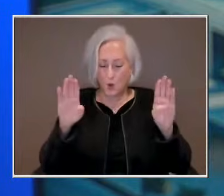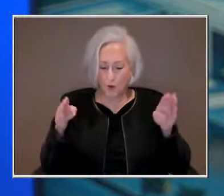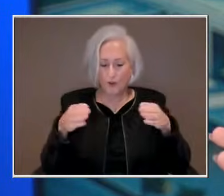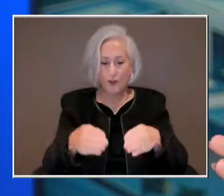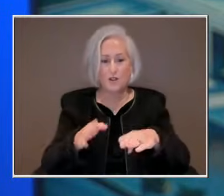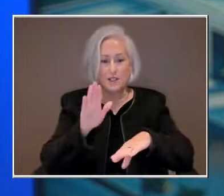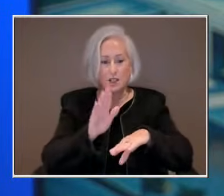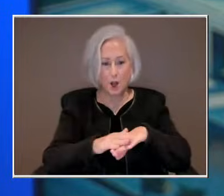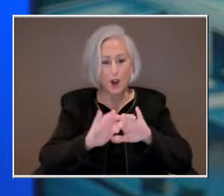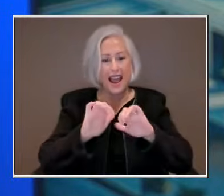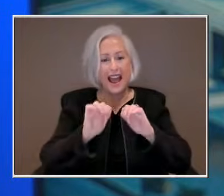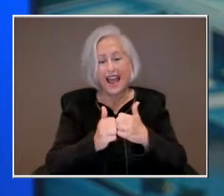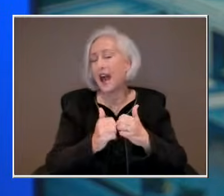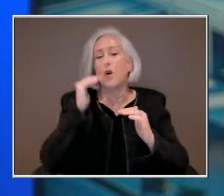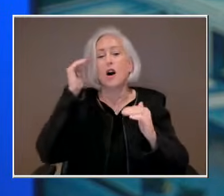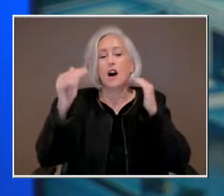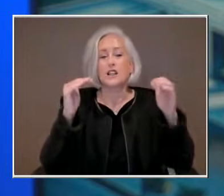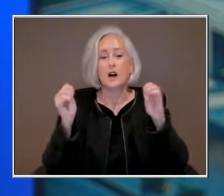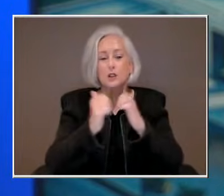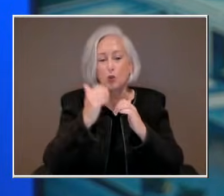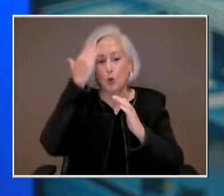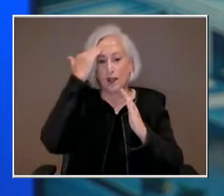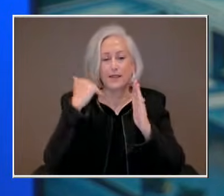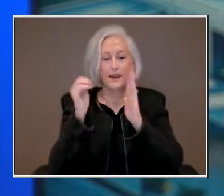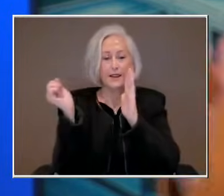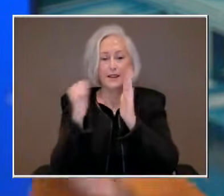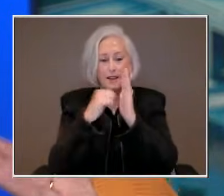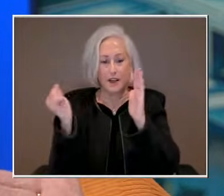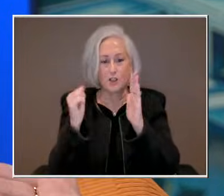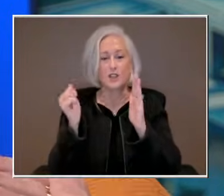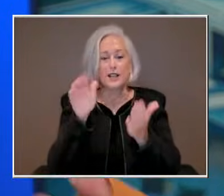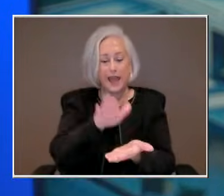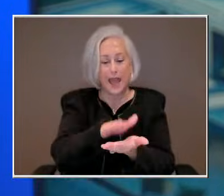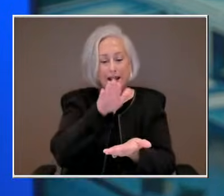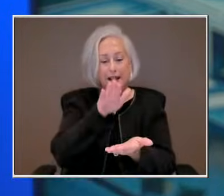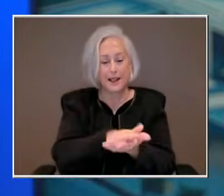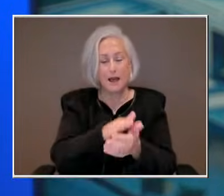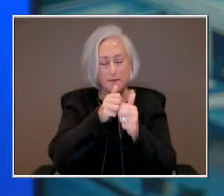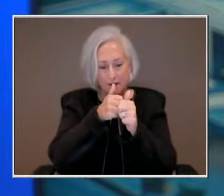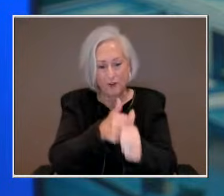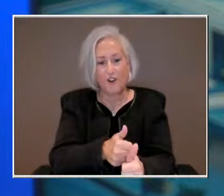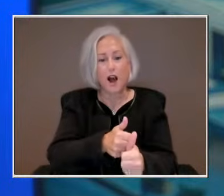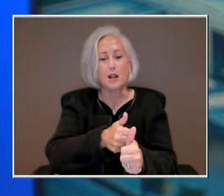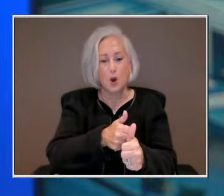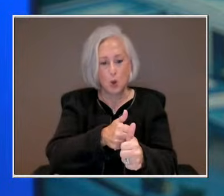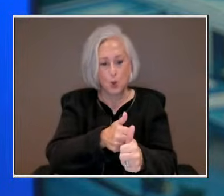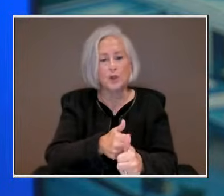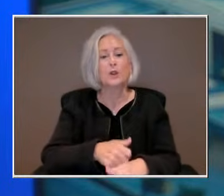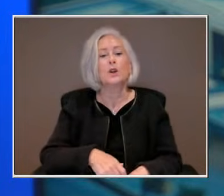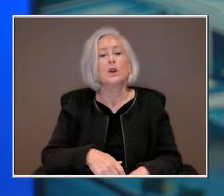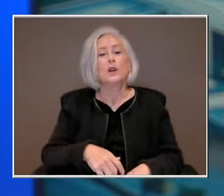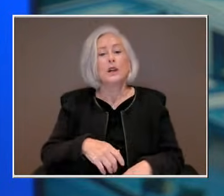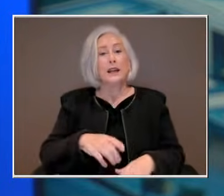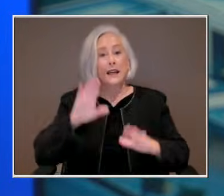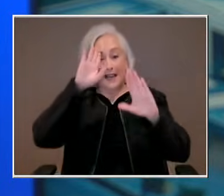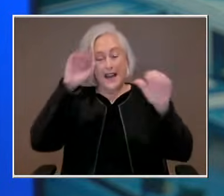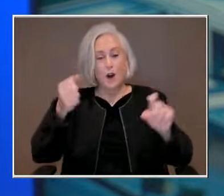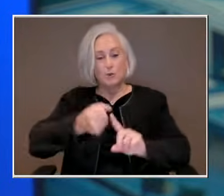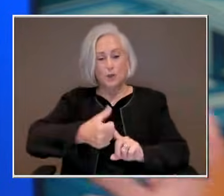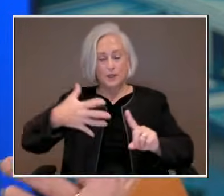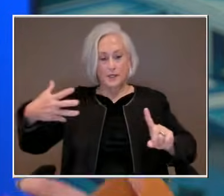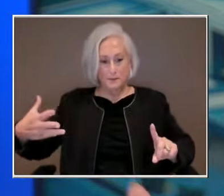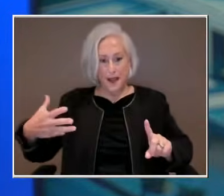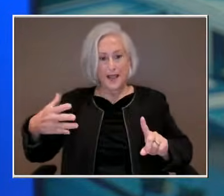concussion can clap along to the beat. And then I hope to, in the future, expand to some imaging techniques, look